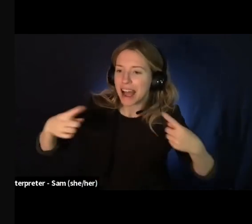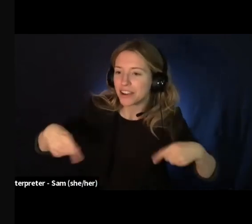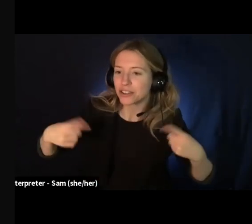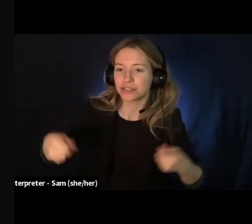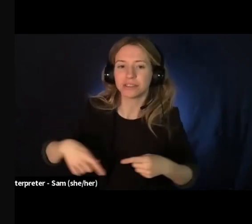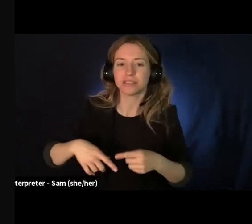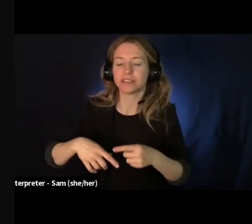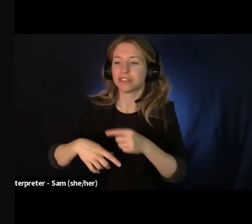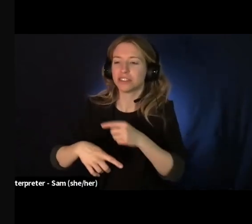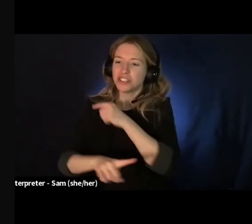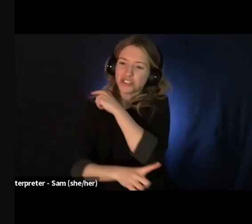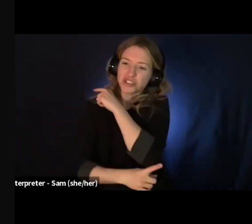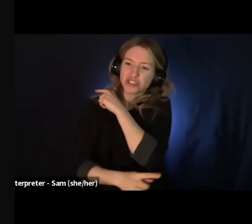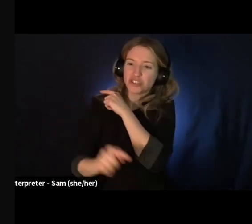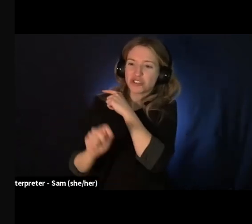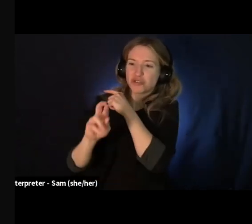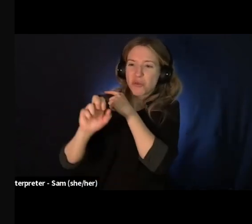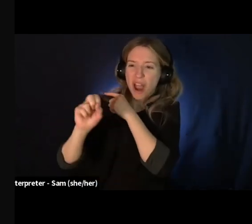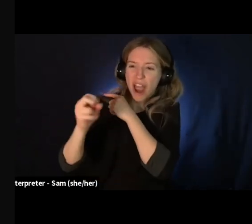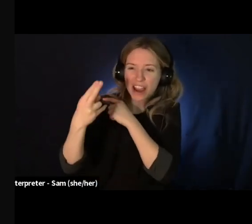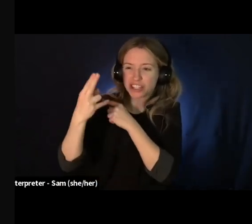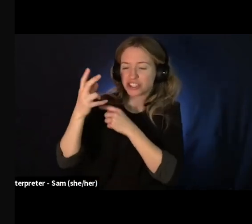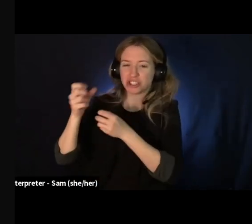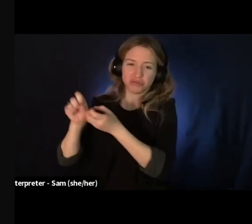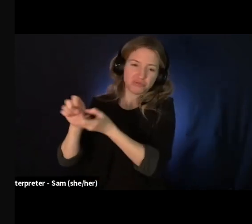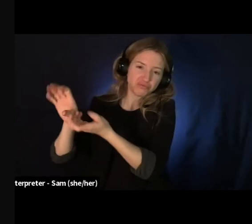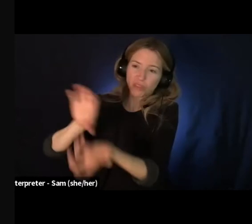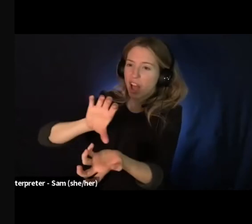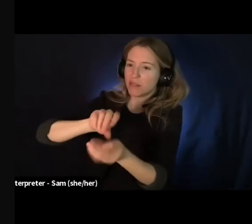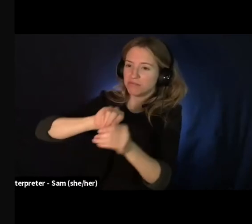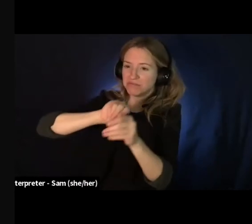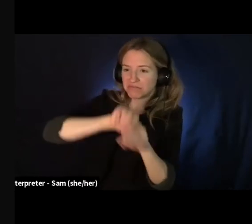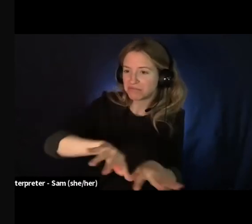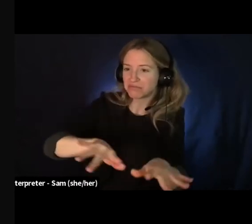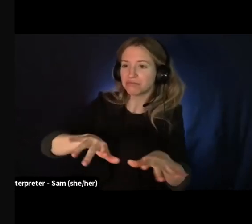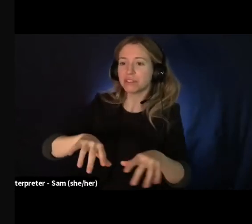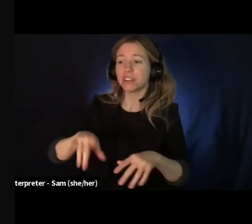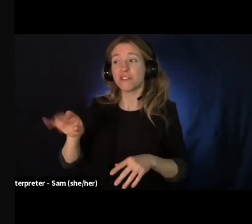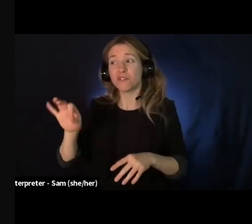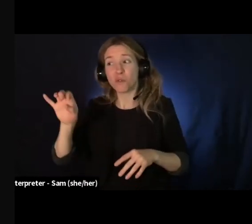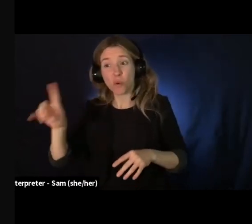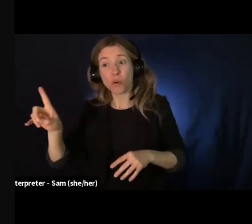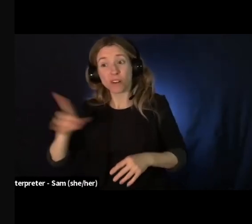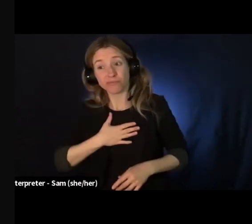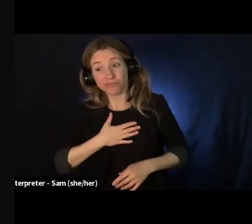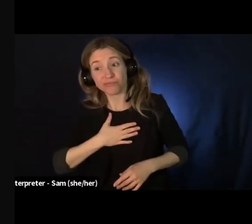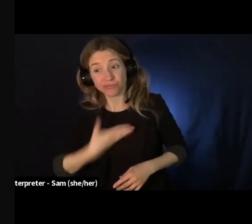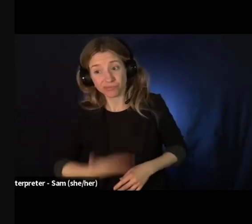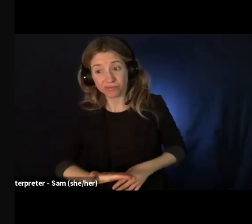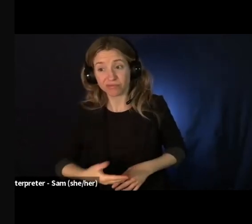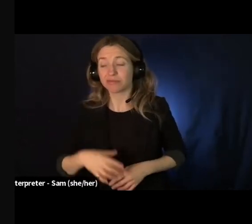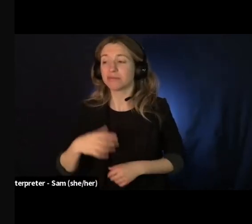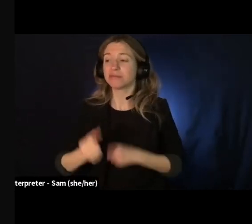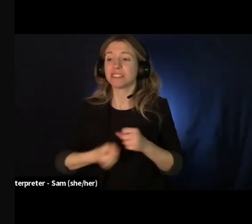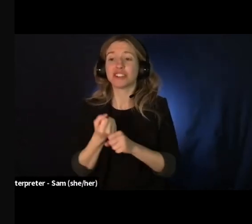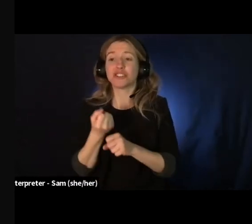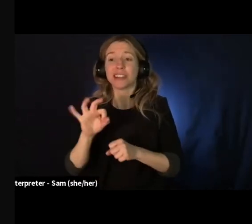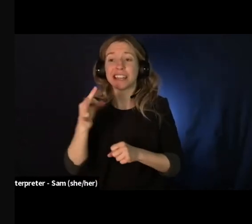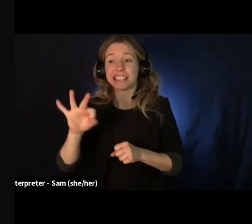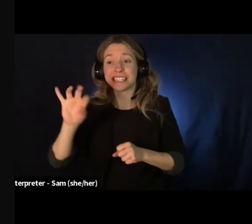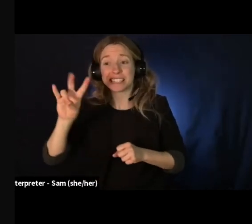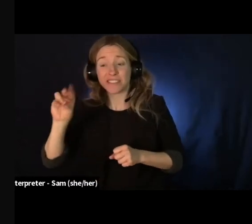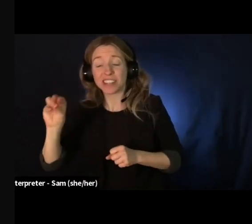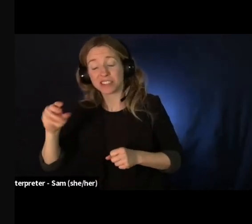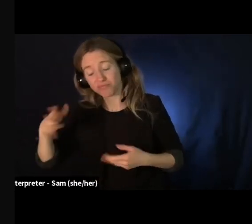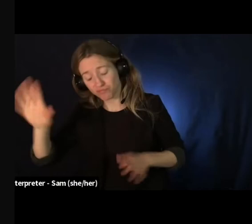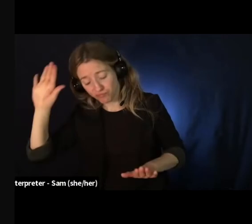Ford, through their own testimony in the 1970s, testified that they were disposing of